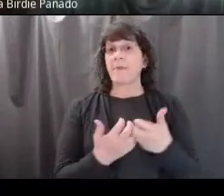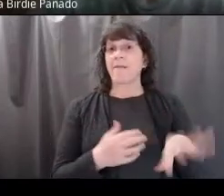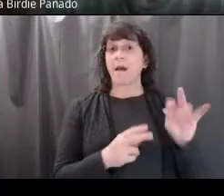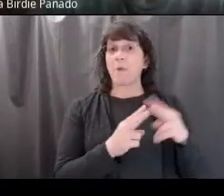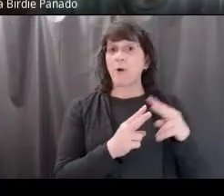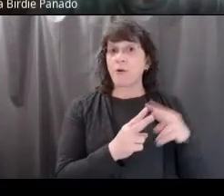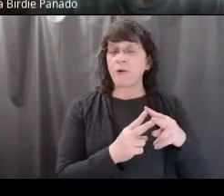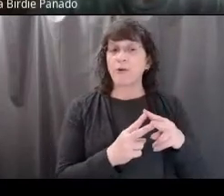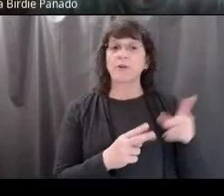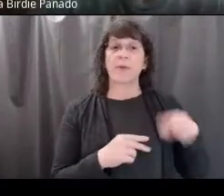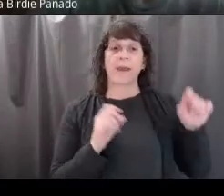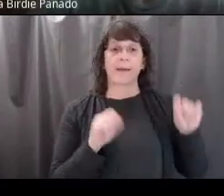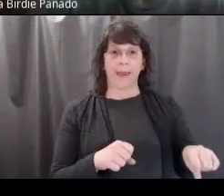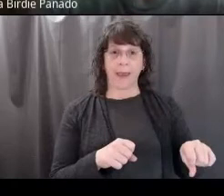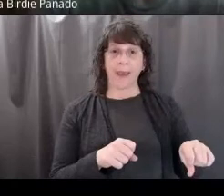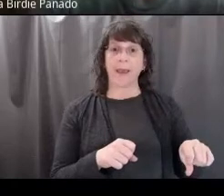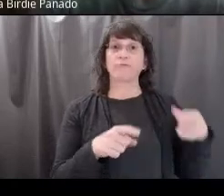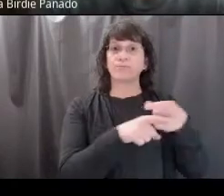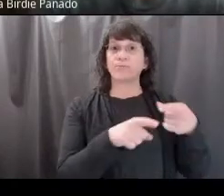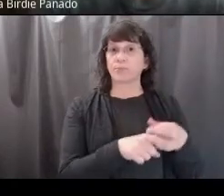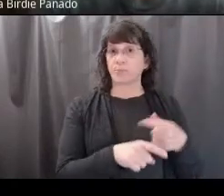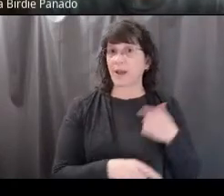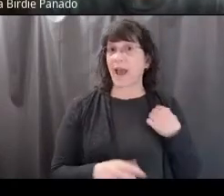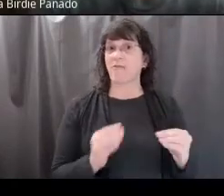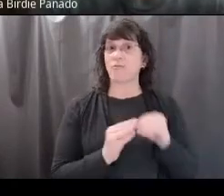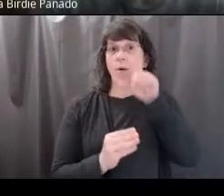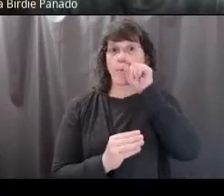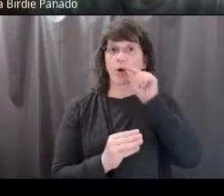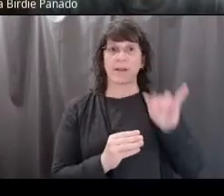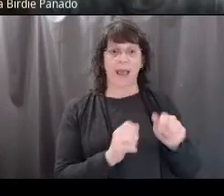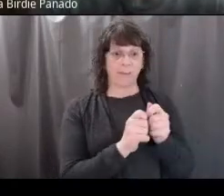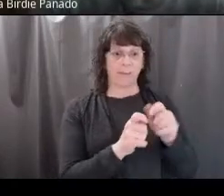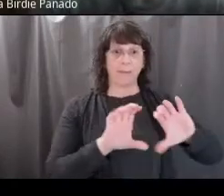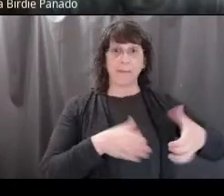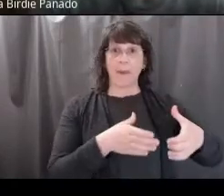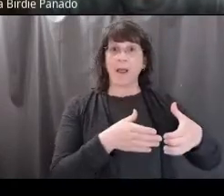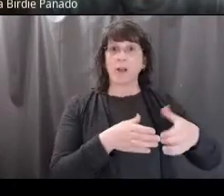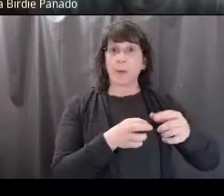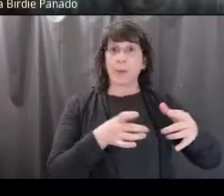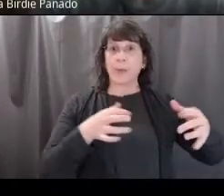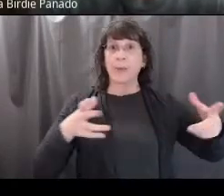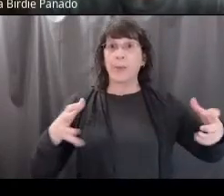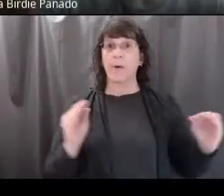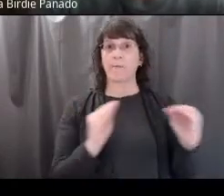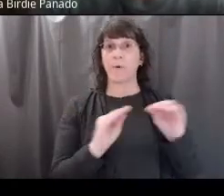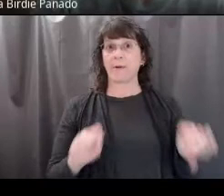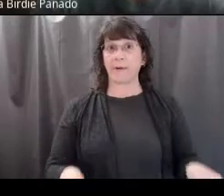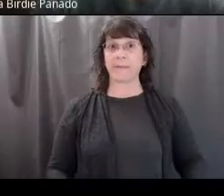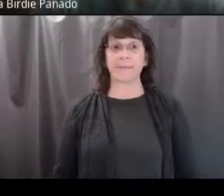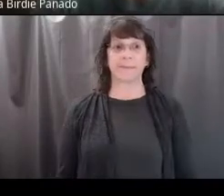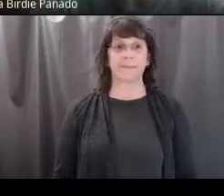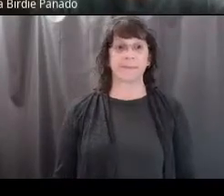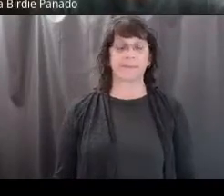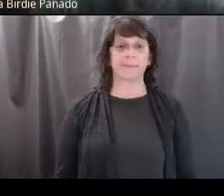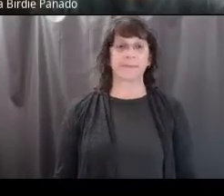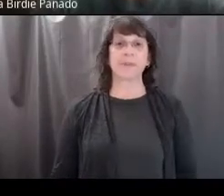partner so that they can have more birds and that the population can thrive and grow.